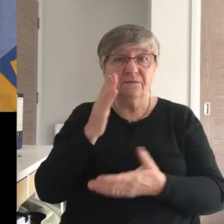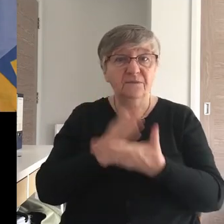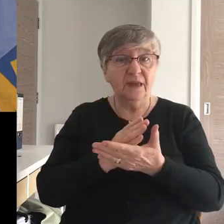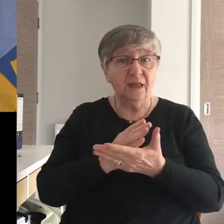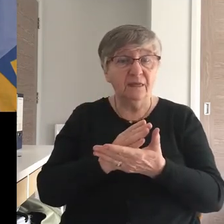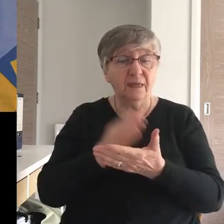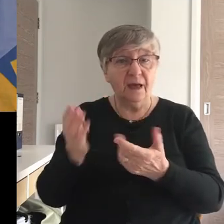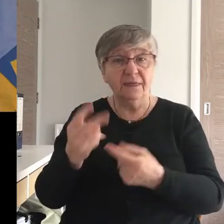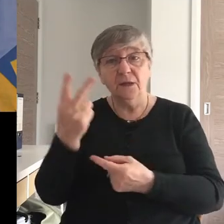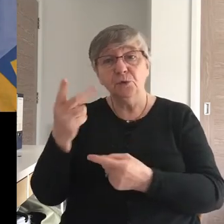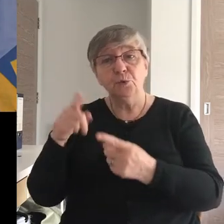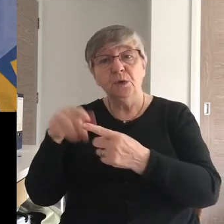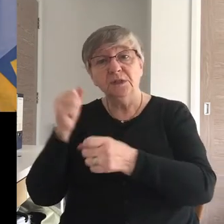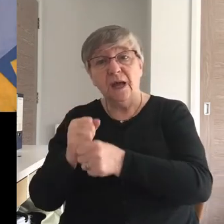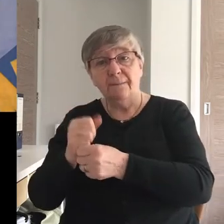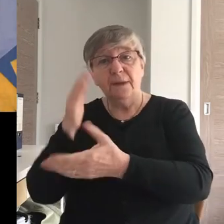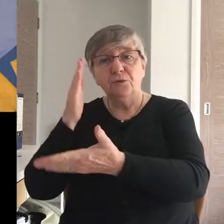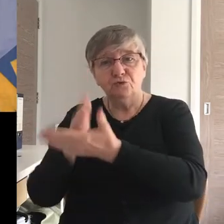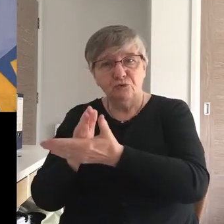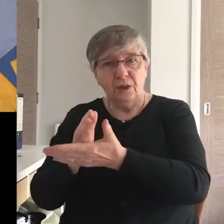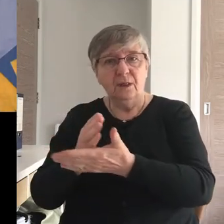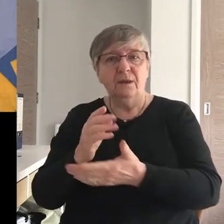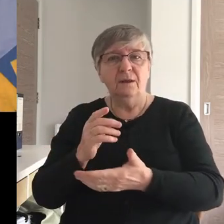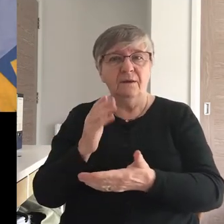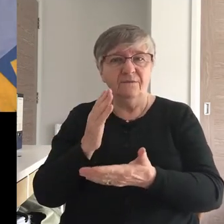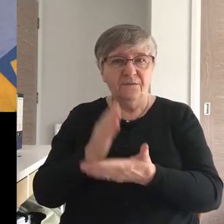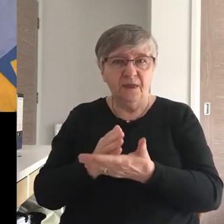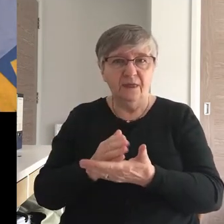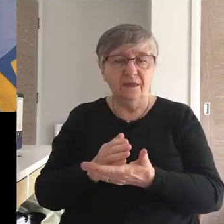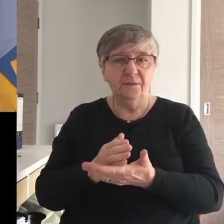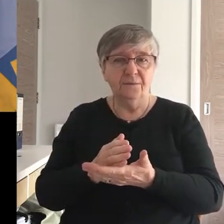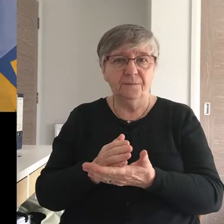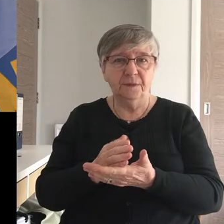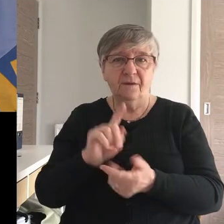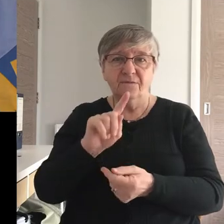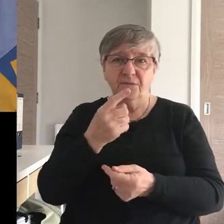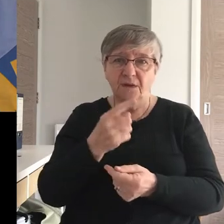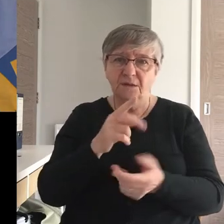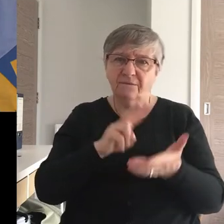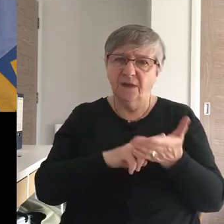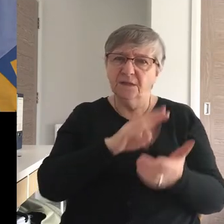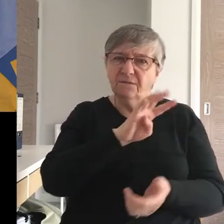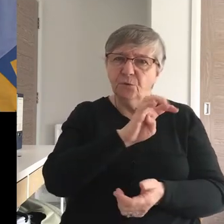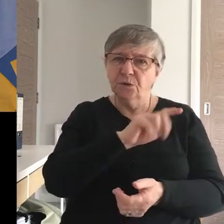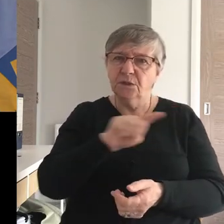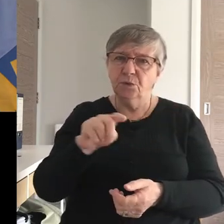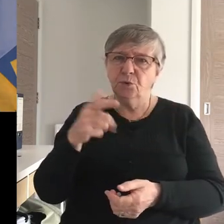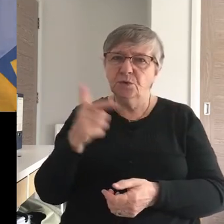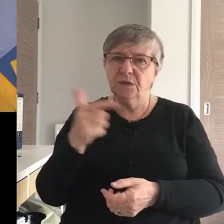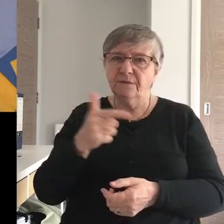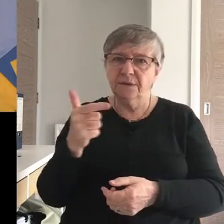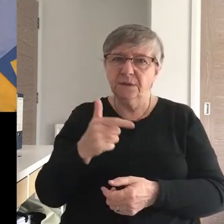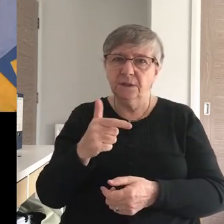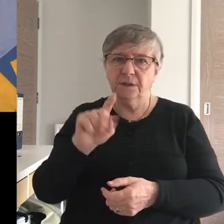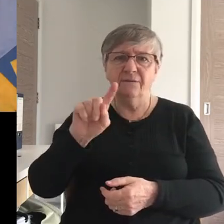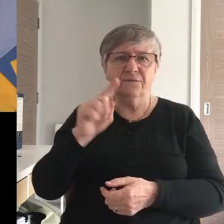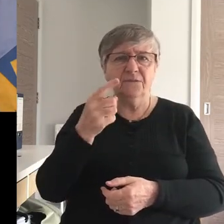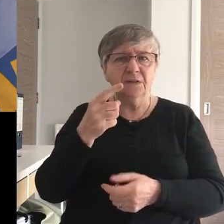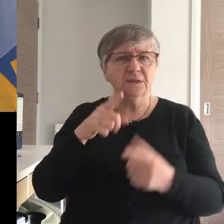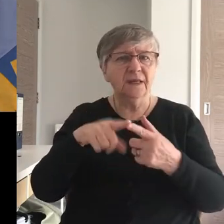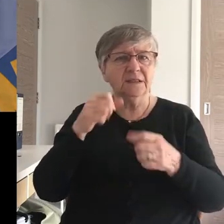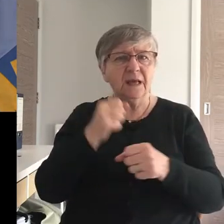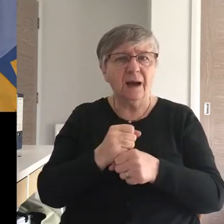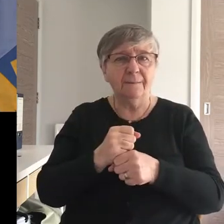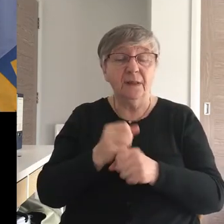then two examples of the real thing. Firstly, in verses 14 to 17, the first counterfeit example